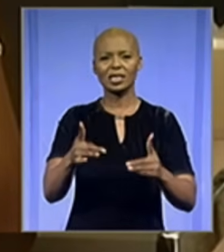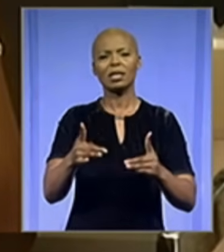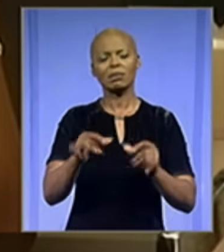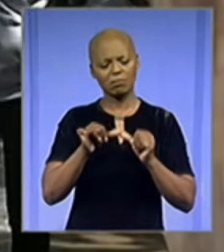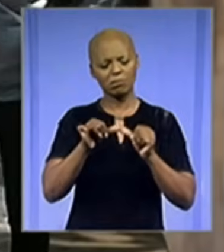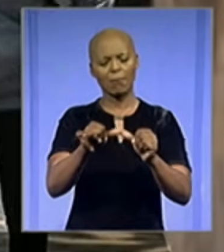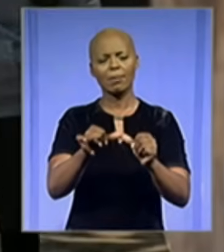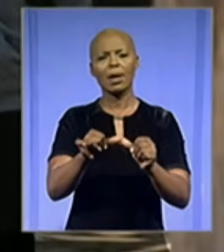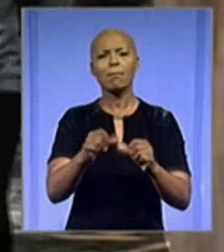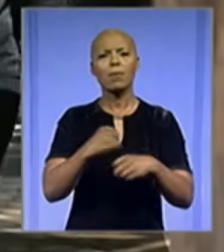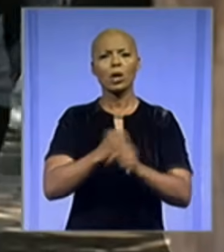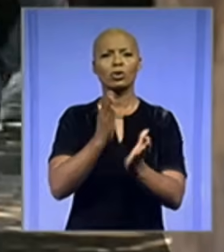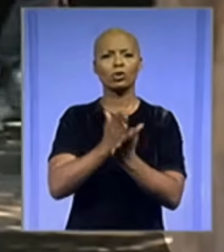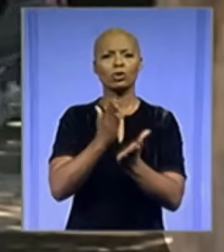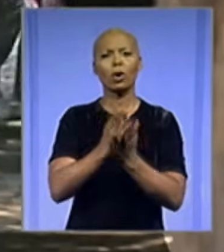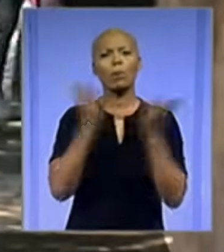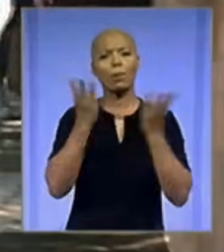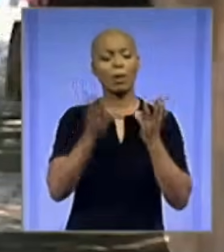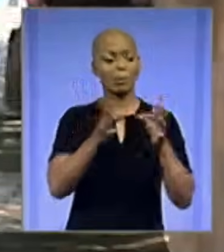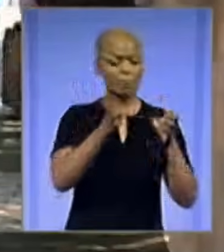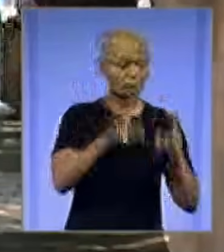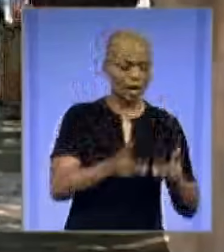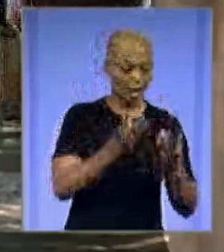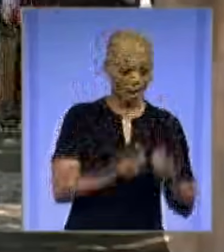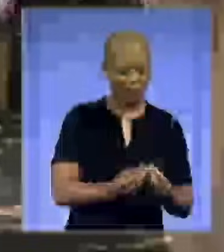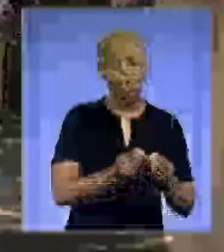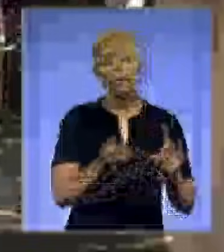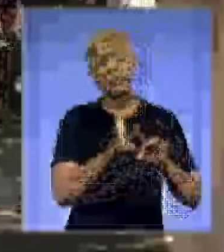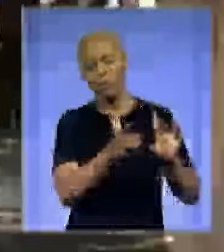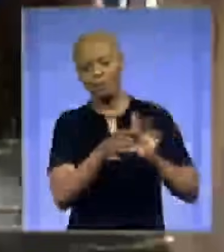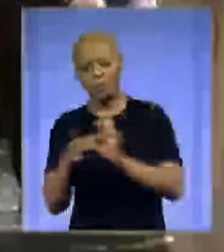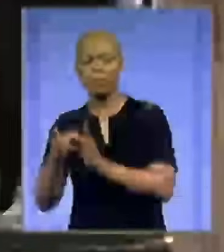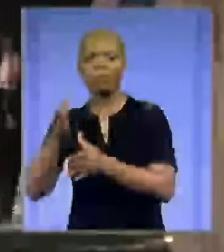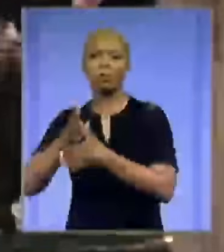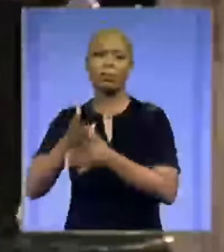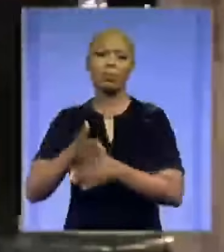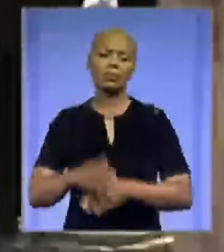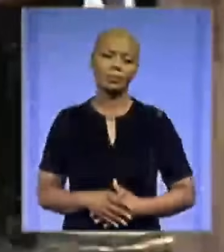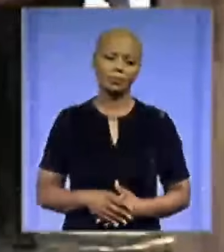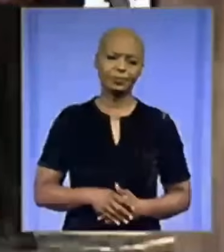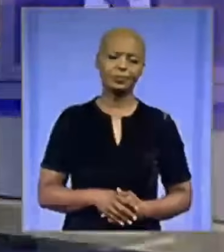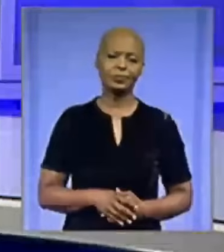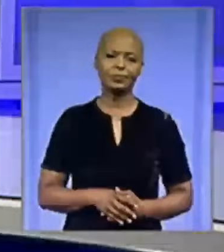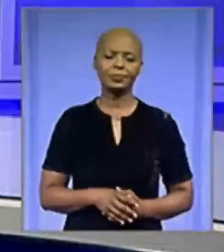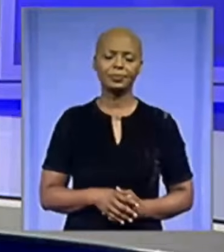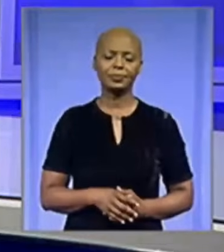bokgoni jwa baithuti bo tsamaelana le ditlhokego tsa madirelo a lefatshe.